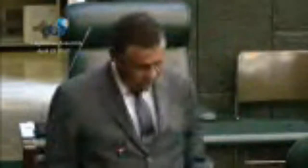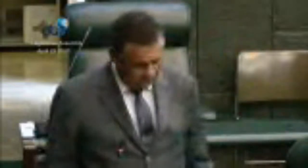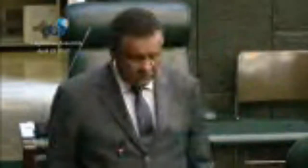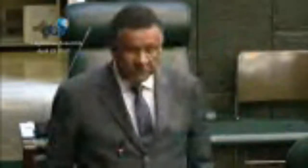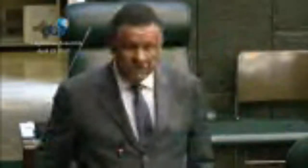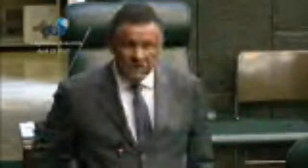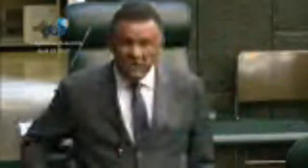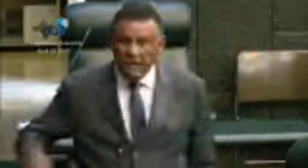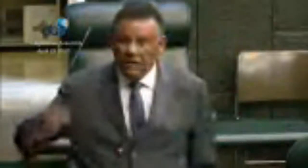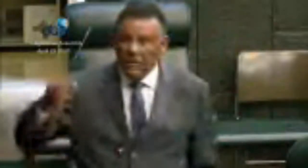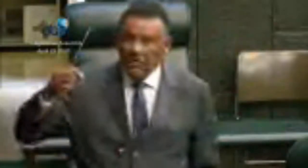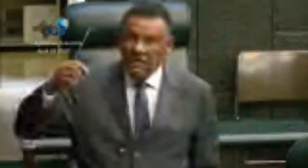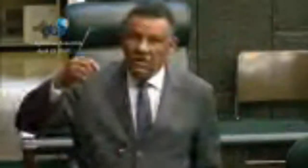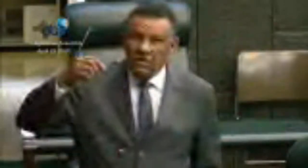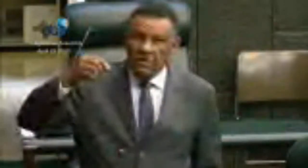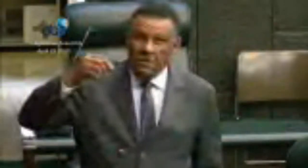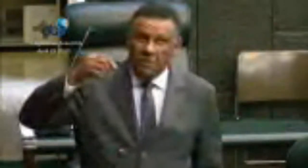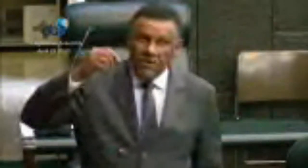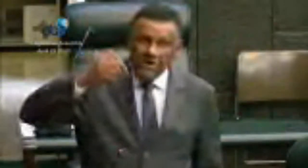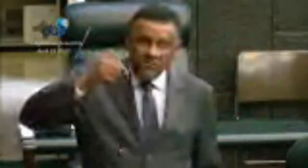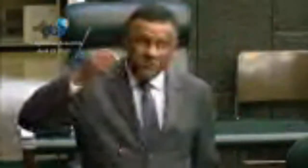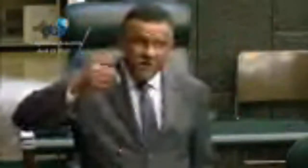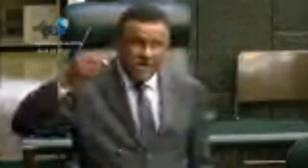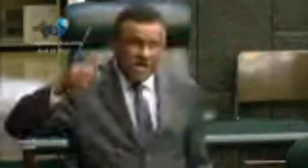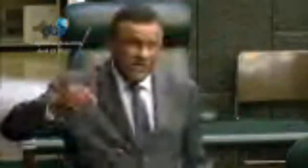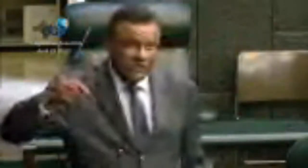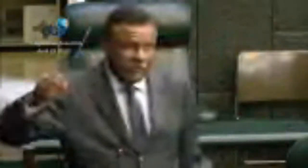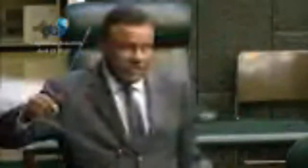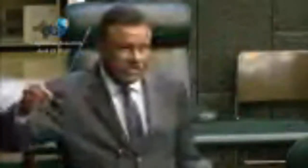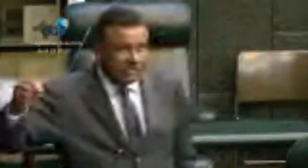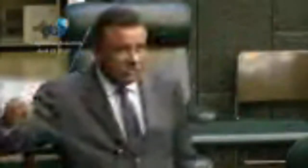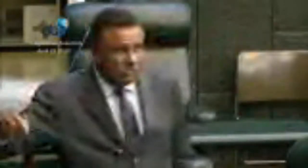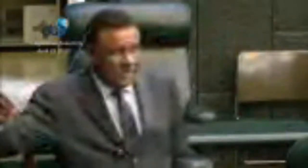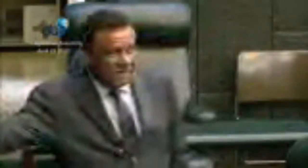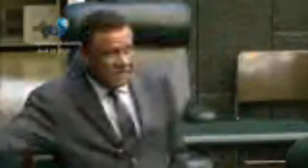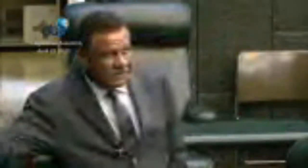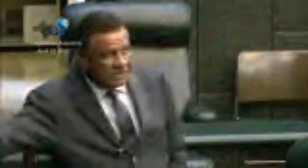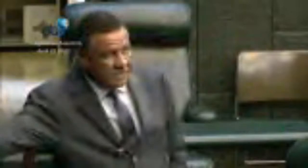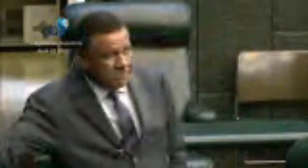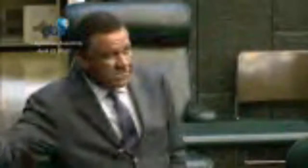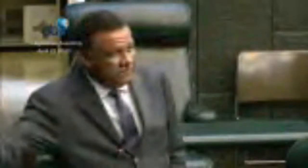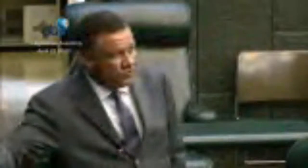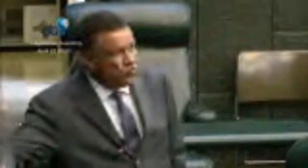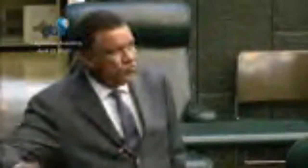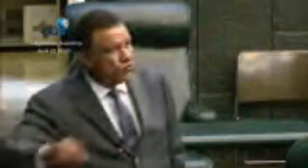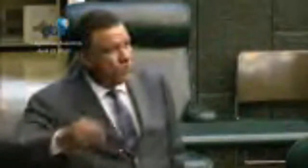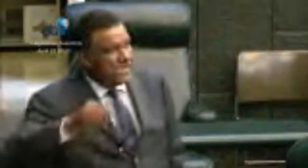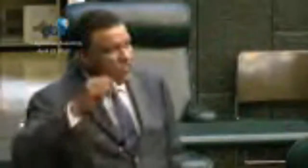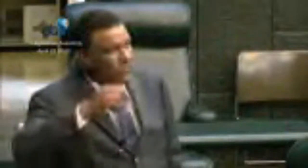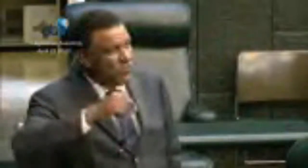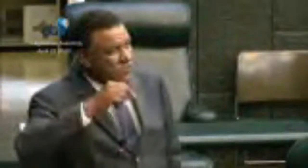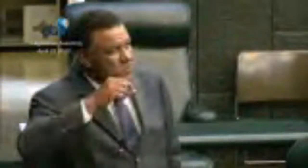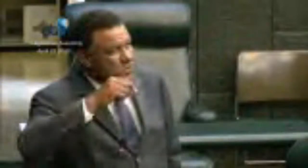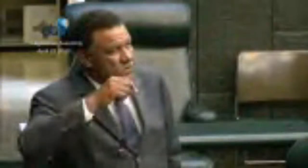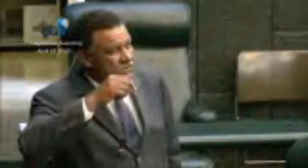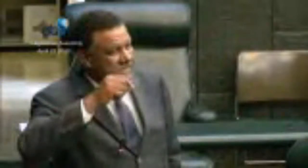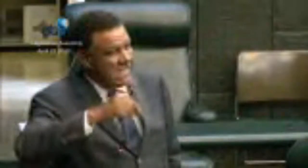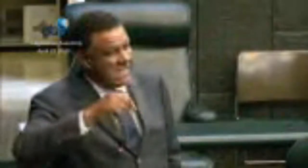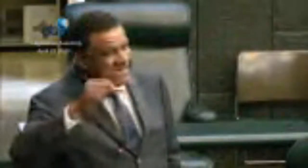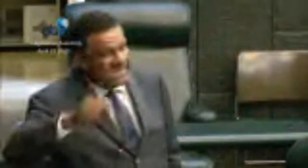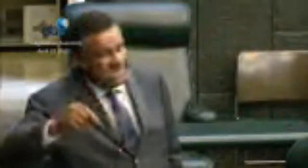But everybody else was making at the same time too. So that old saying that Warren gave